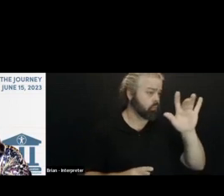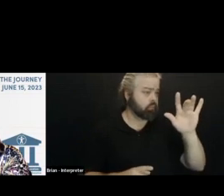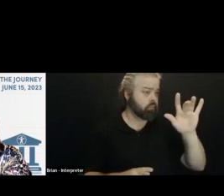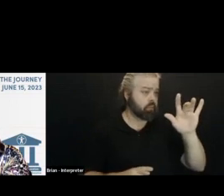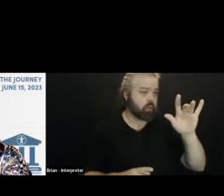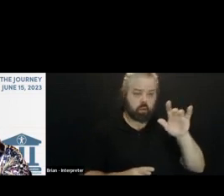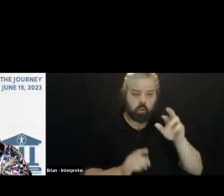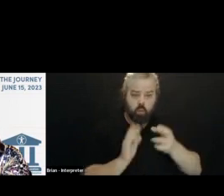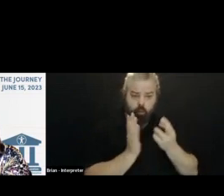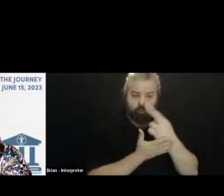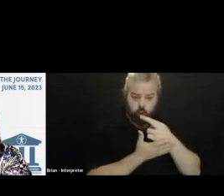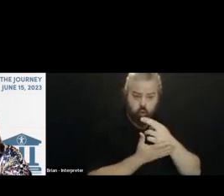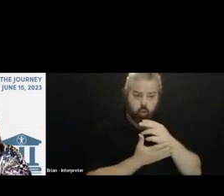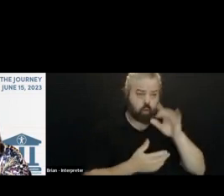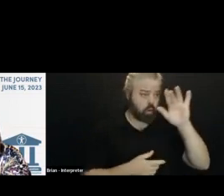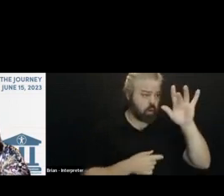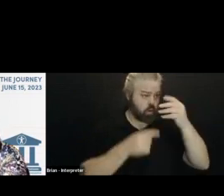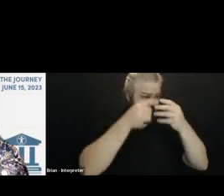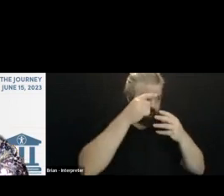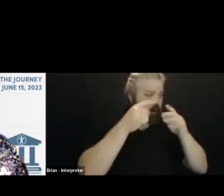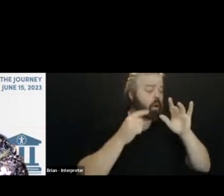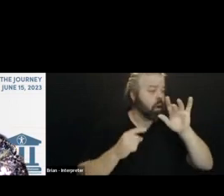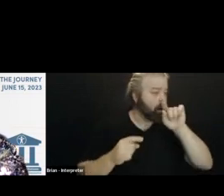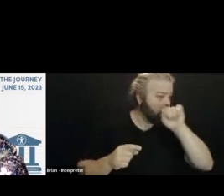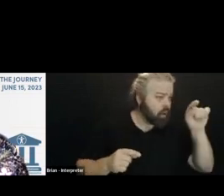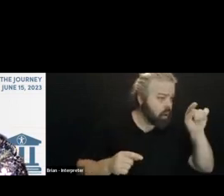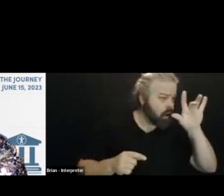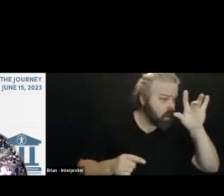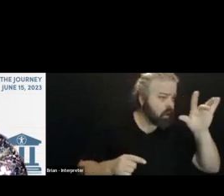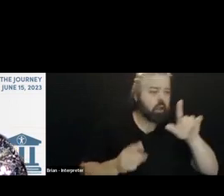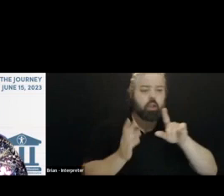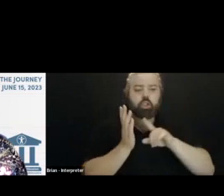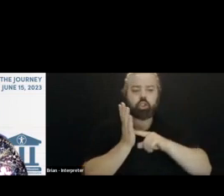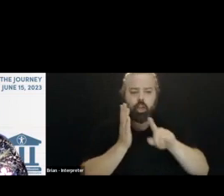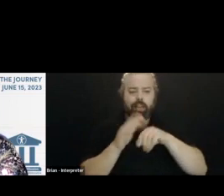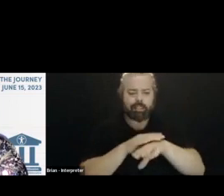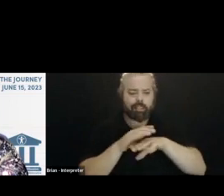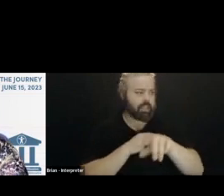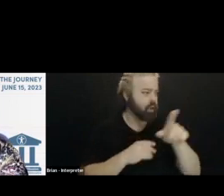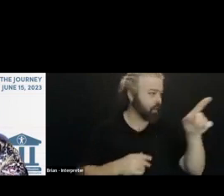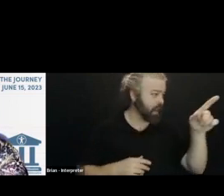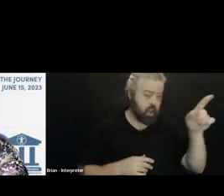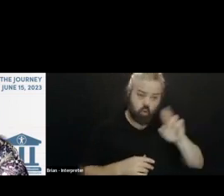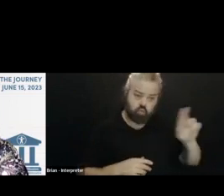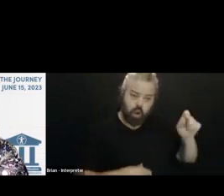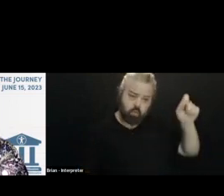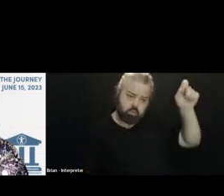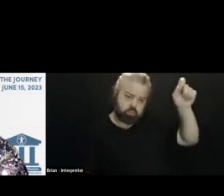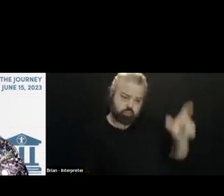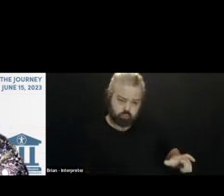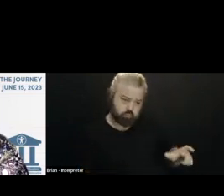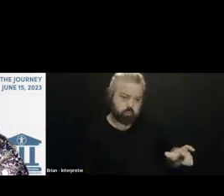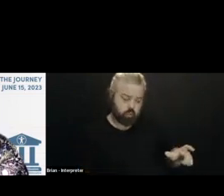menu and hit check accessibility, and it pops up over here and tells me all of the problems with my